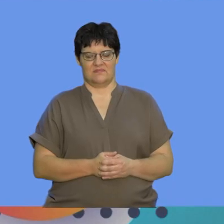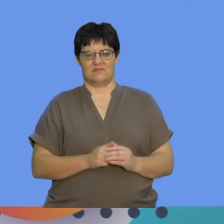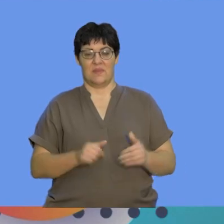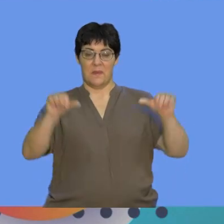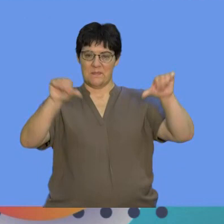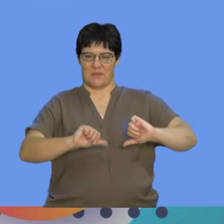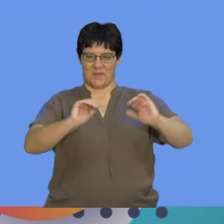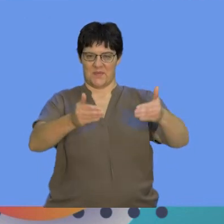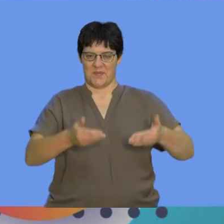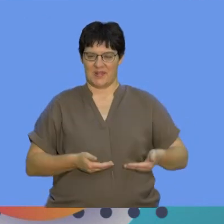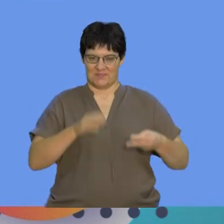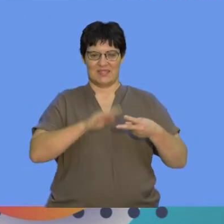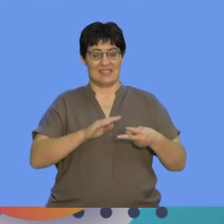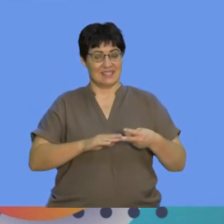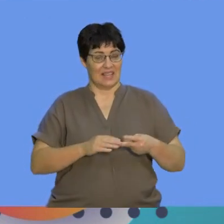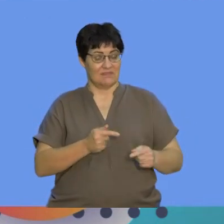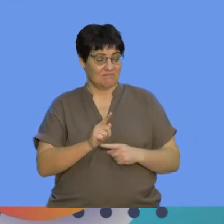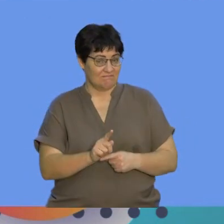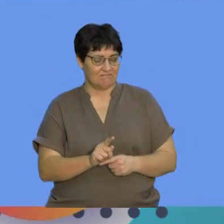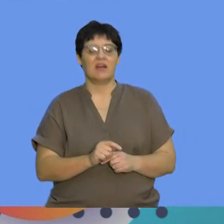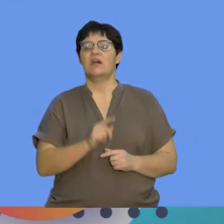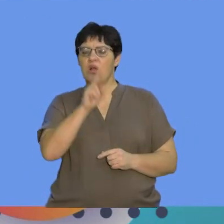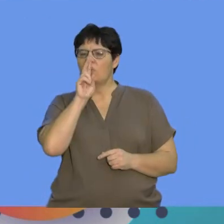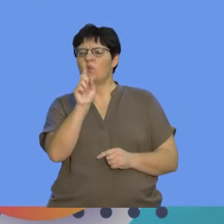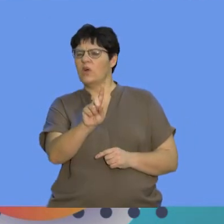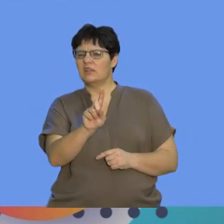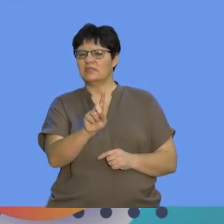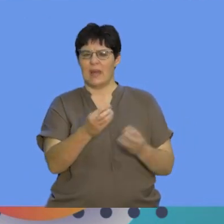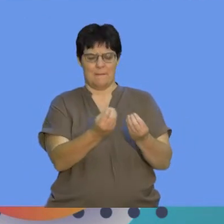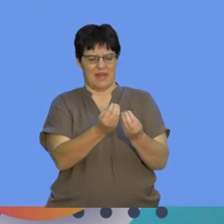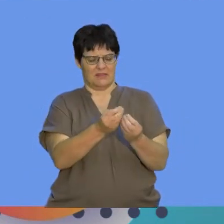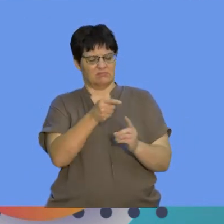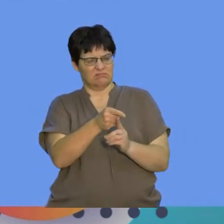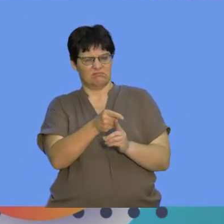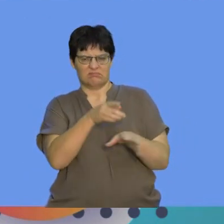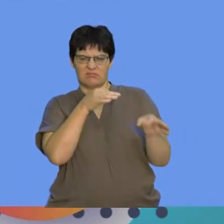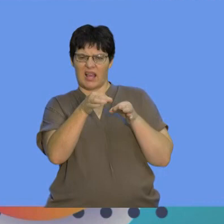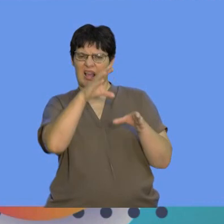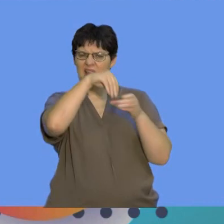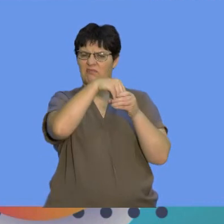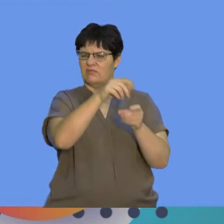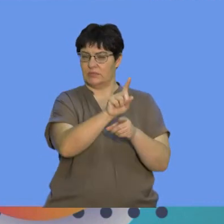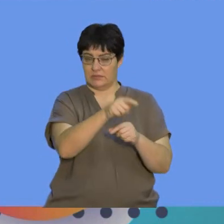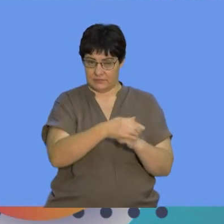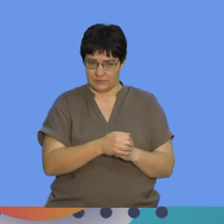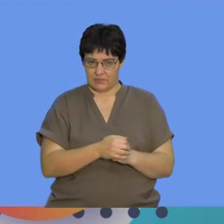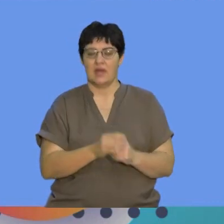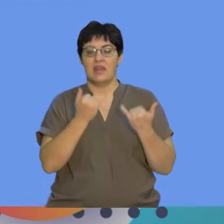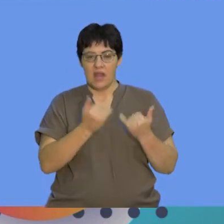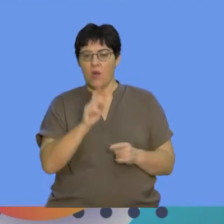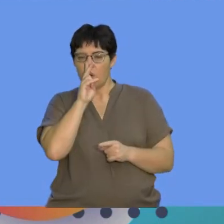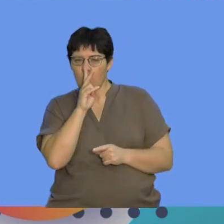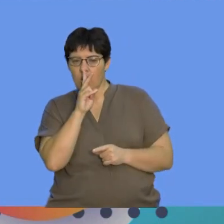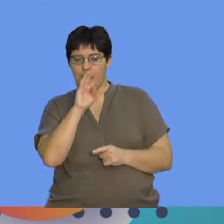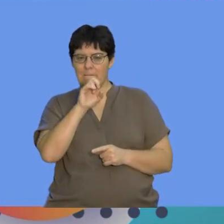Welcome back to our second segment. We're still looking at classification of matter, but now we want to shift gears and look into the composition of